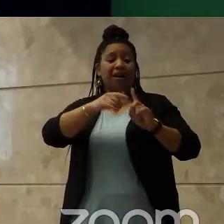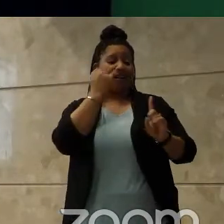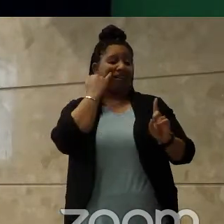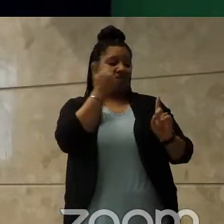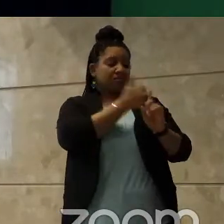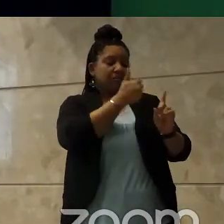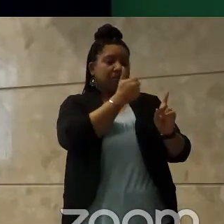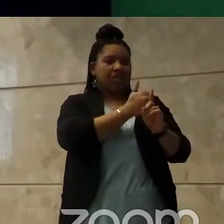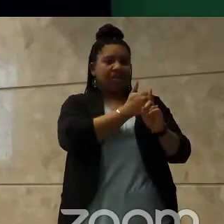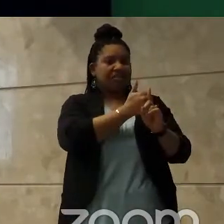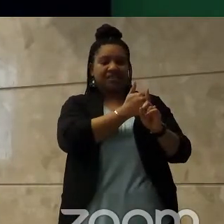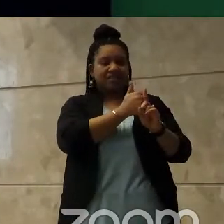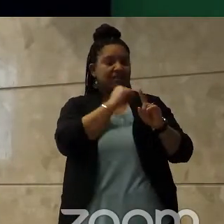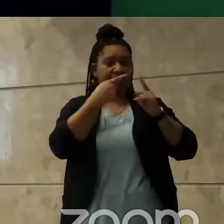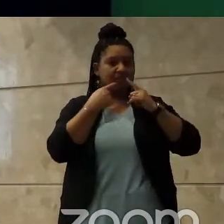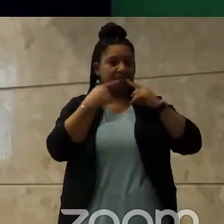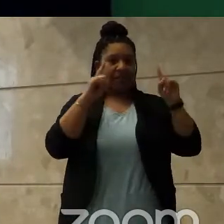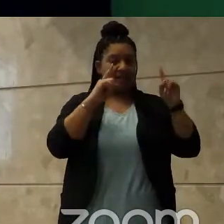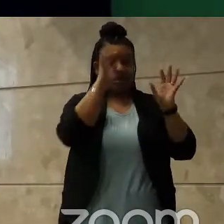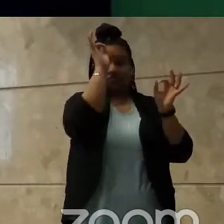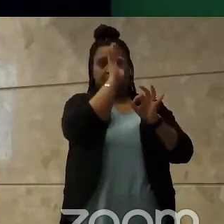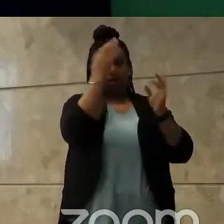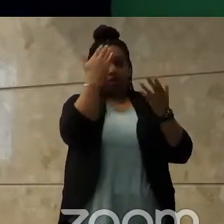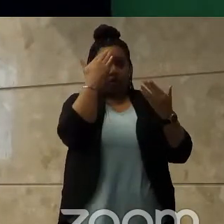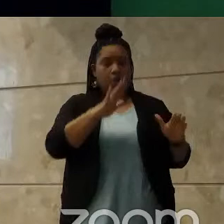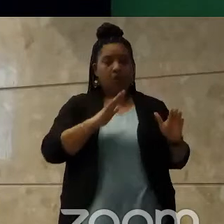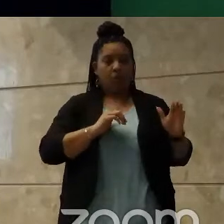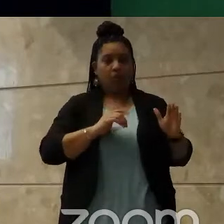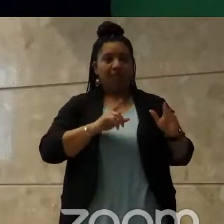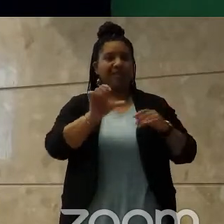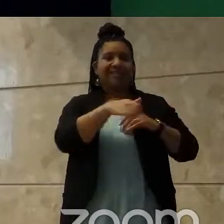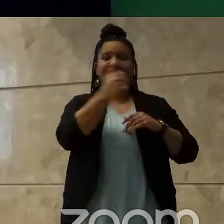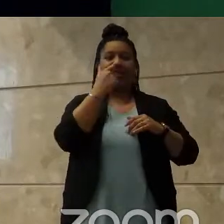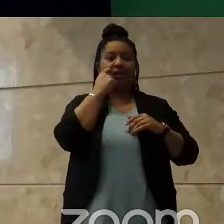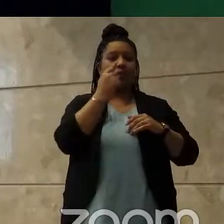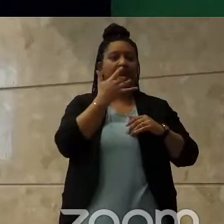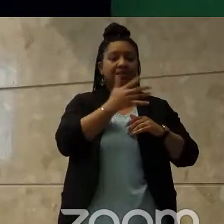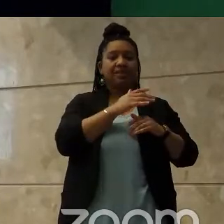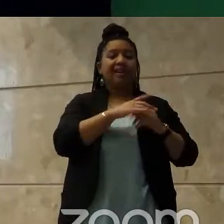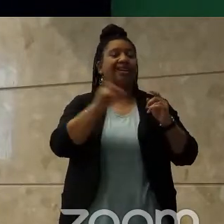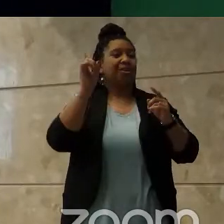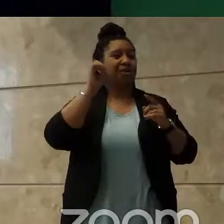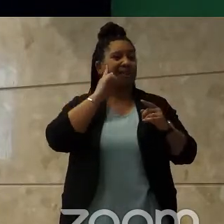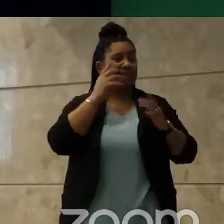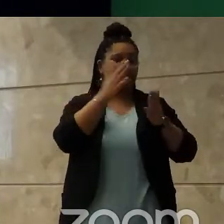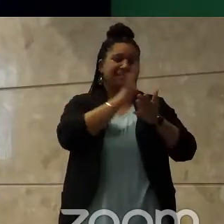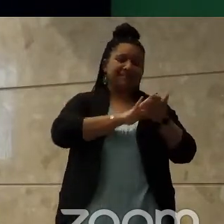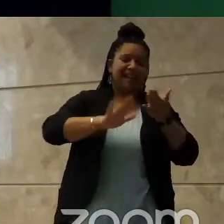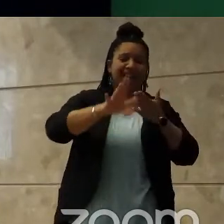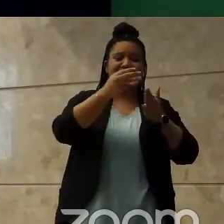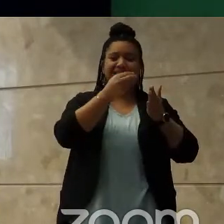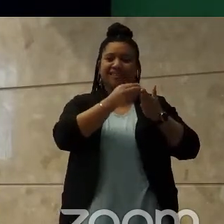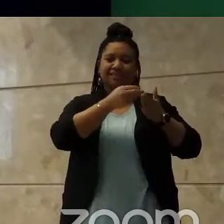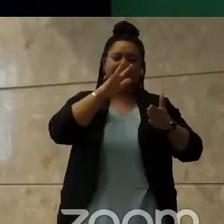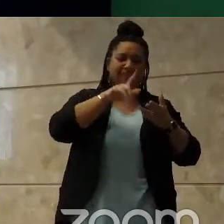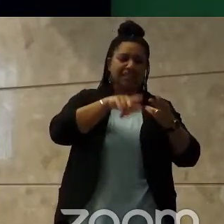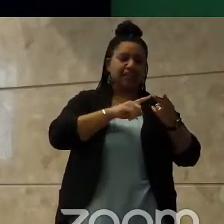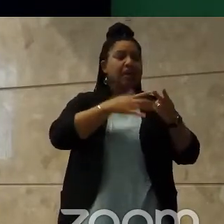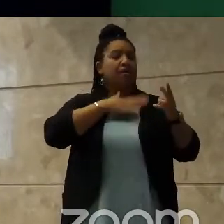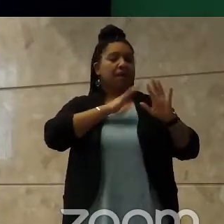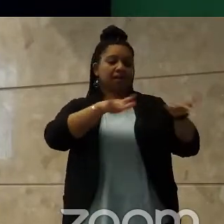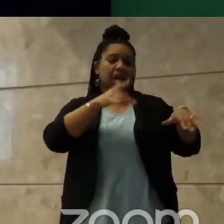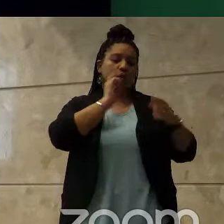know. That's of any race. And they hear from the media, it's so expensive, or it's going to change my child, take them